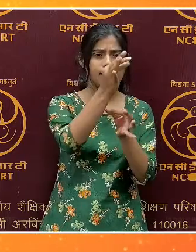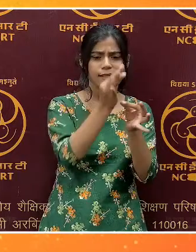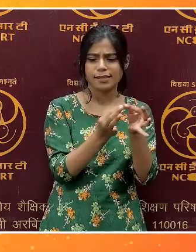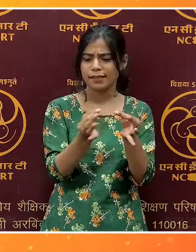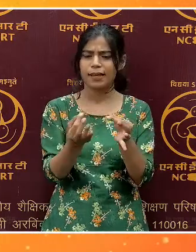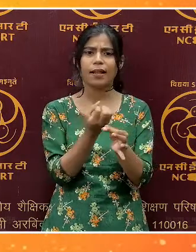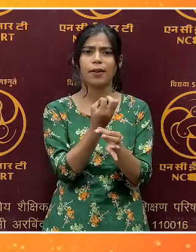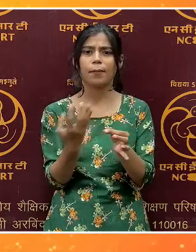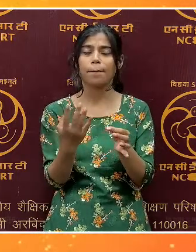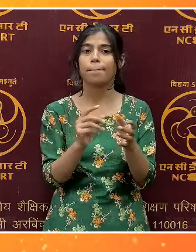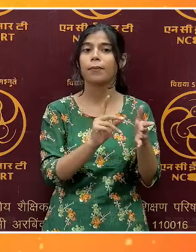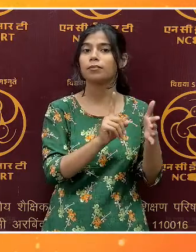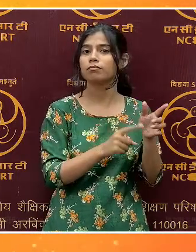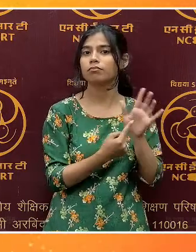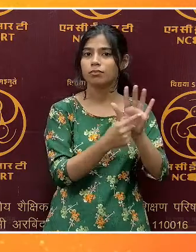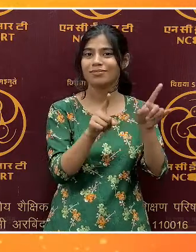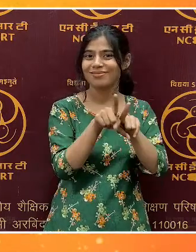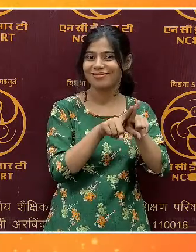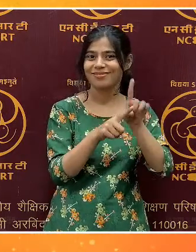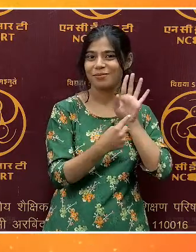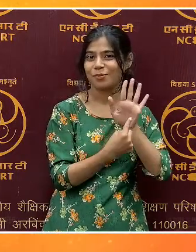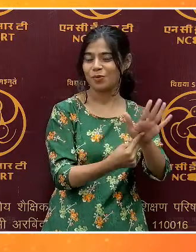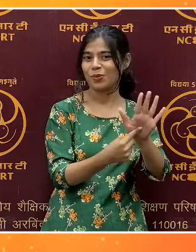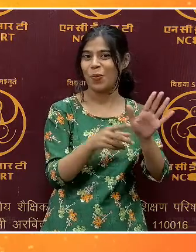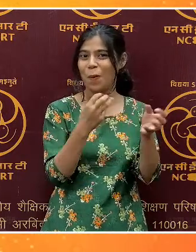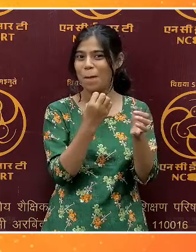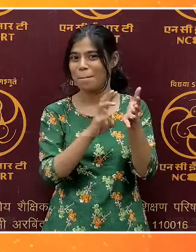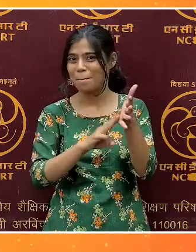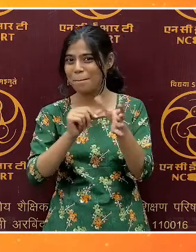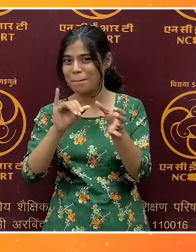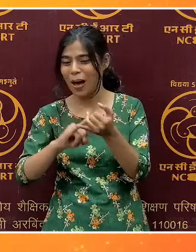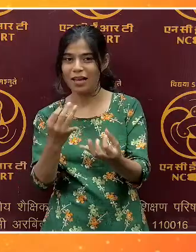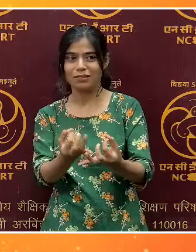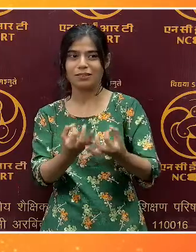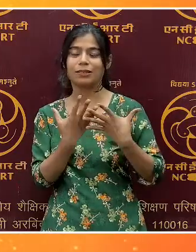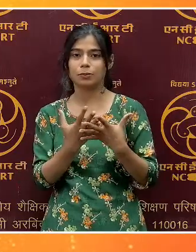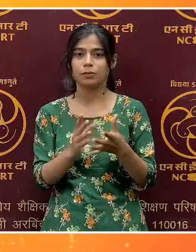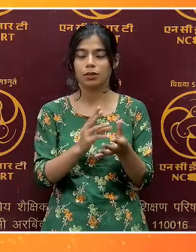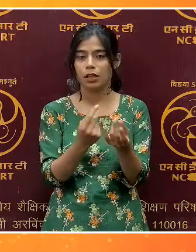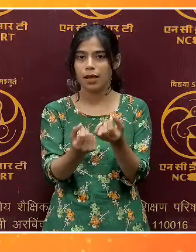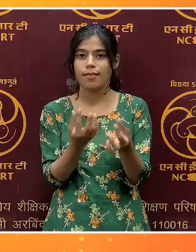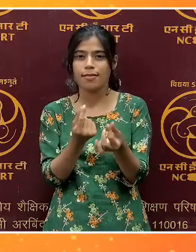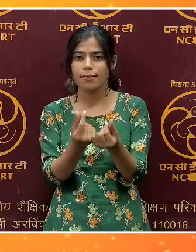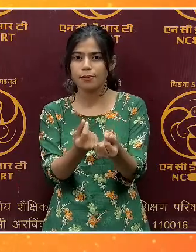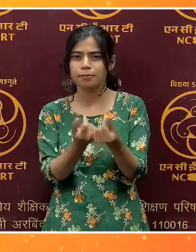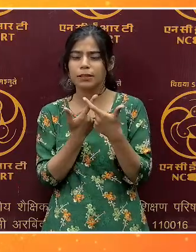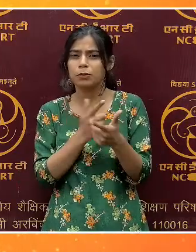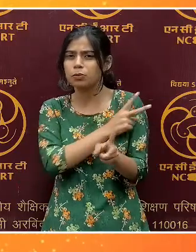the screen: mass, length, time, distance, speed, temperature, etc.